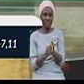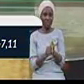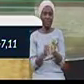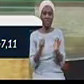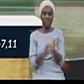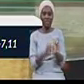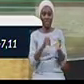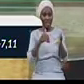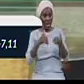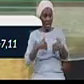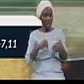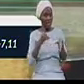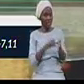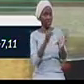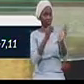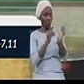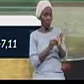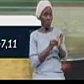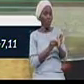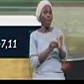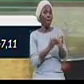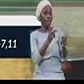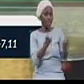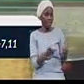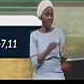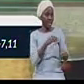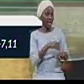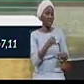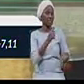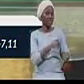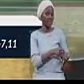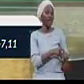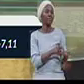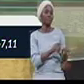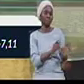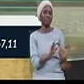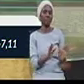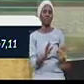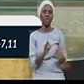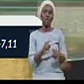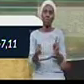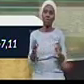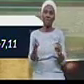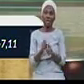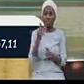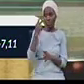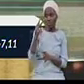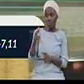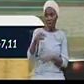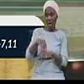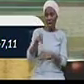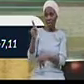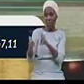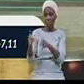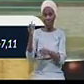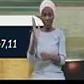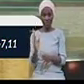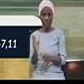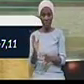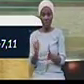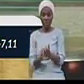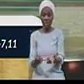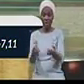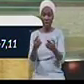look at the whole nation, as you look at the whole church, as you look at the people of God, you come before the Lord, and you're